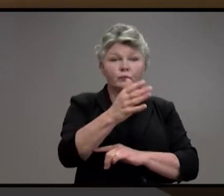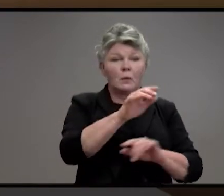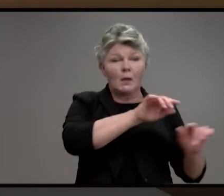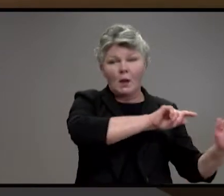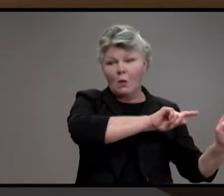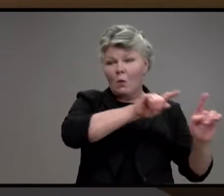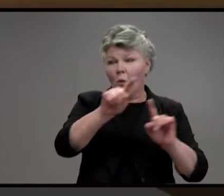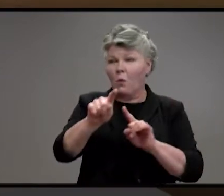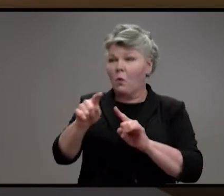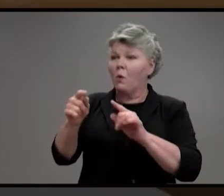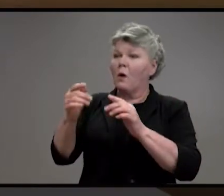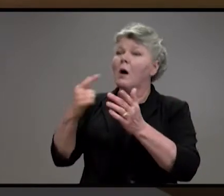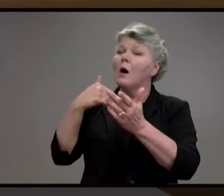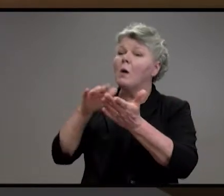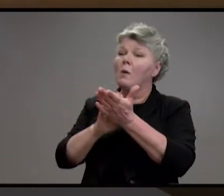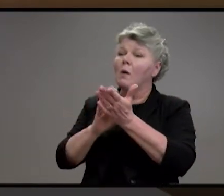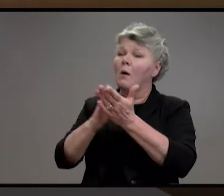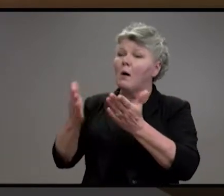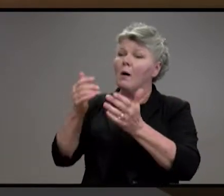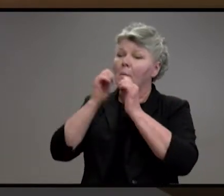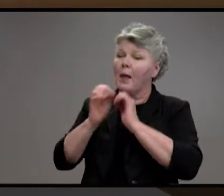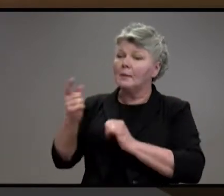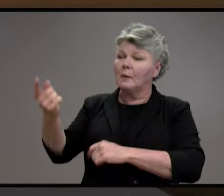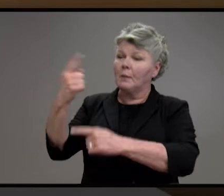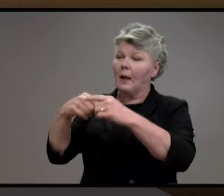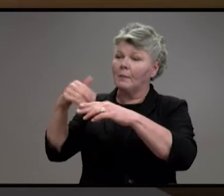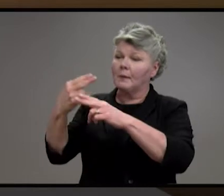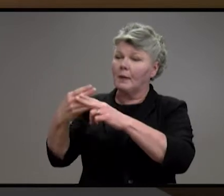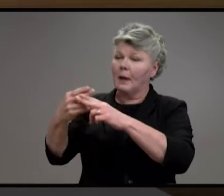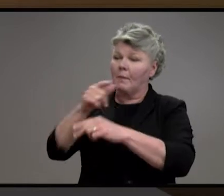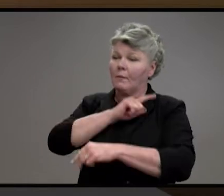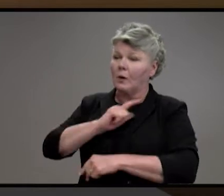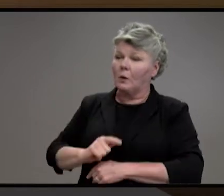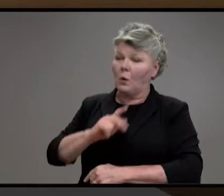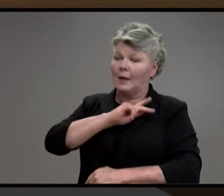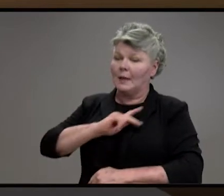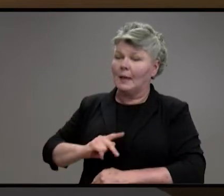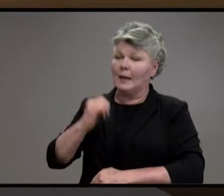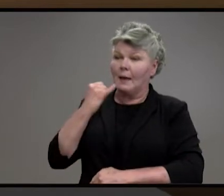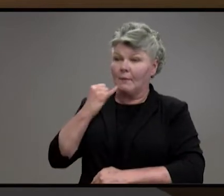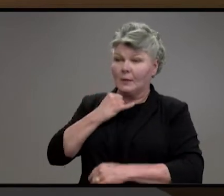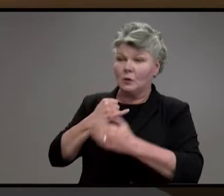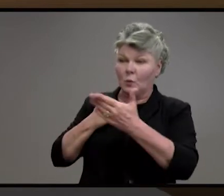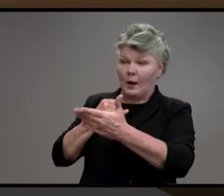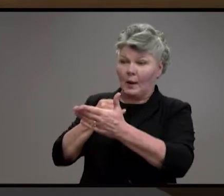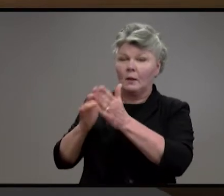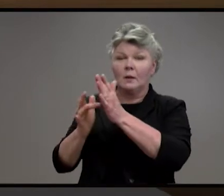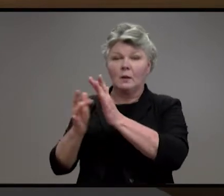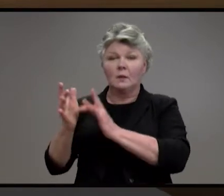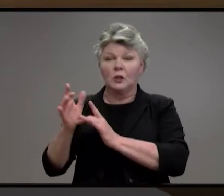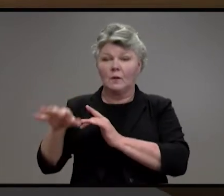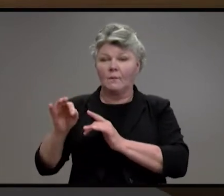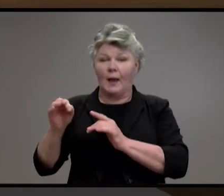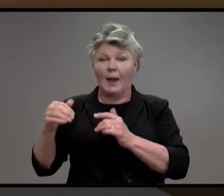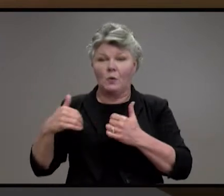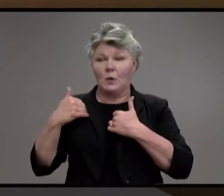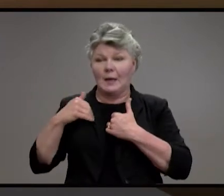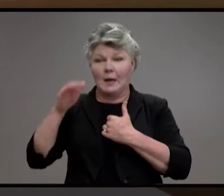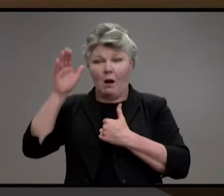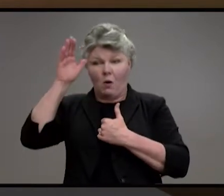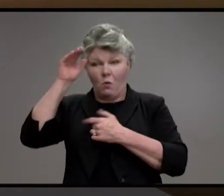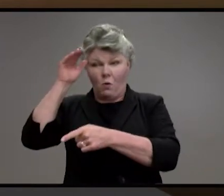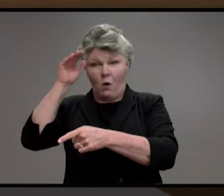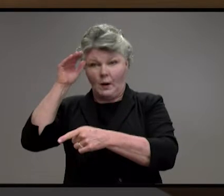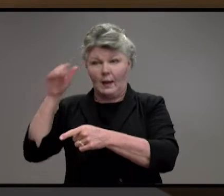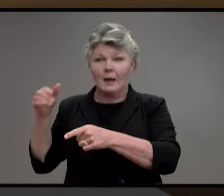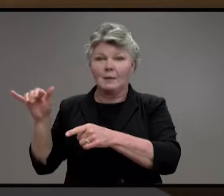"Hosanna! Blessed is he who comes in the name of the Lord, even the King of Israel." And Jesus found a young donkey and sat on it,